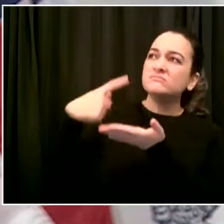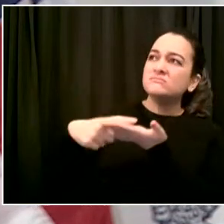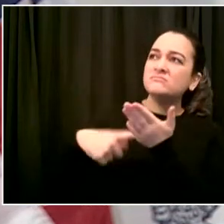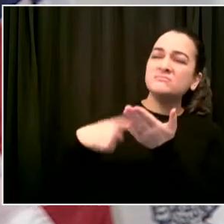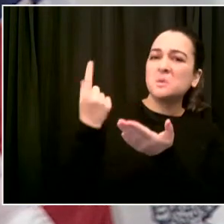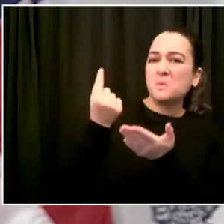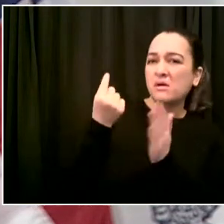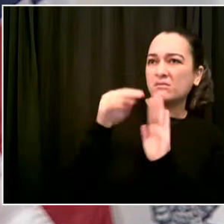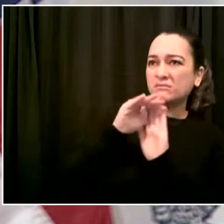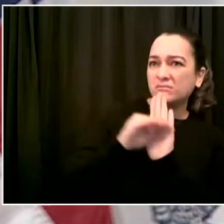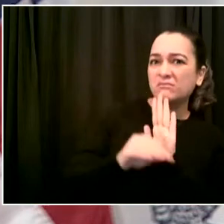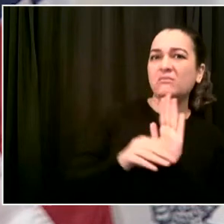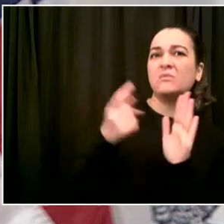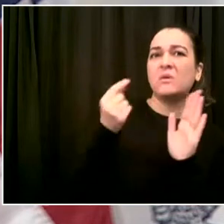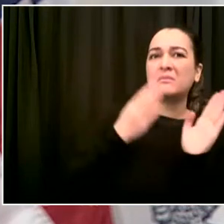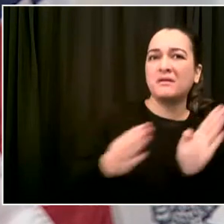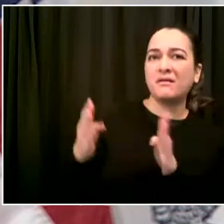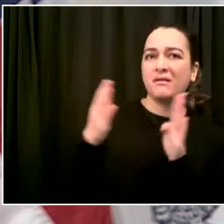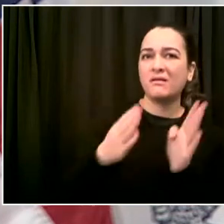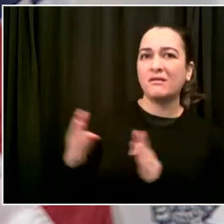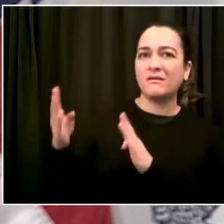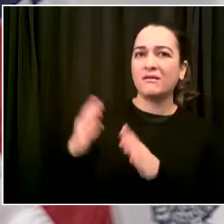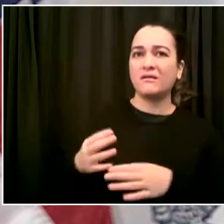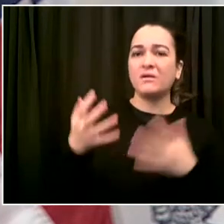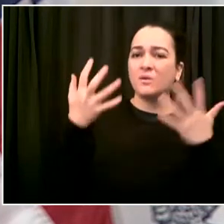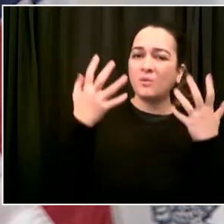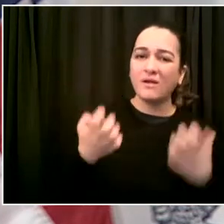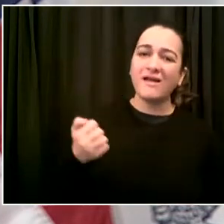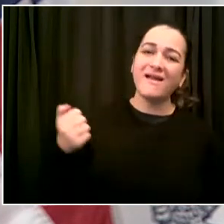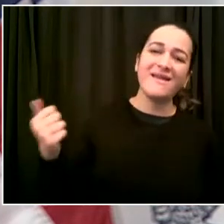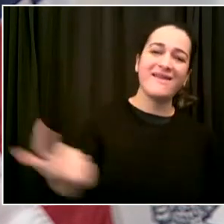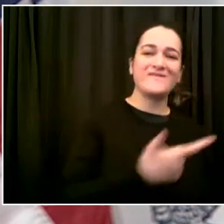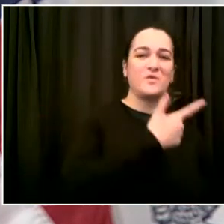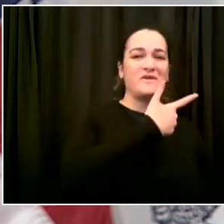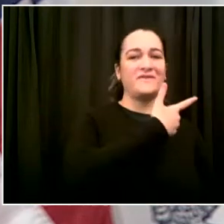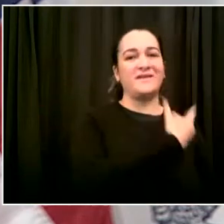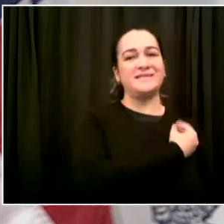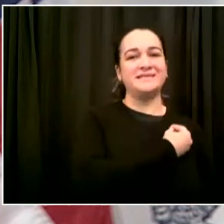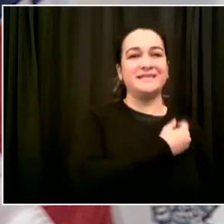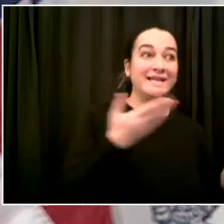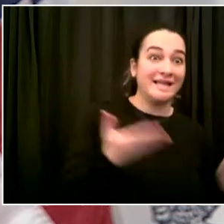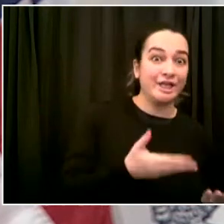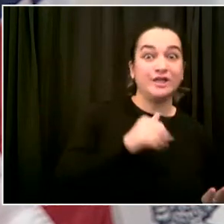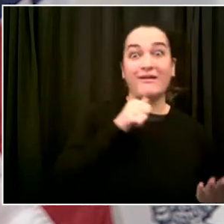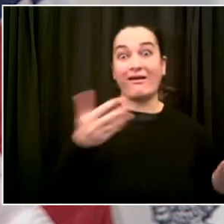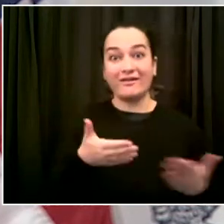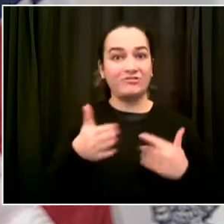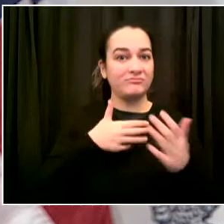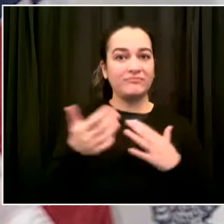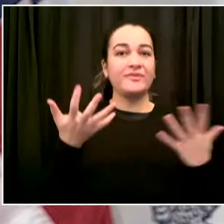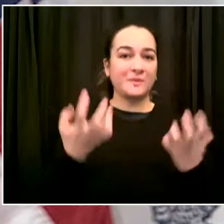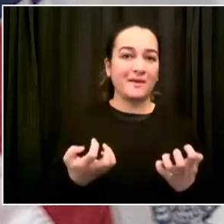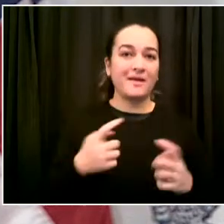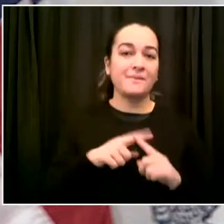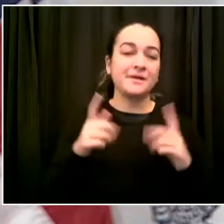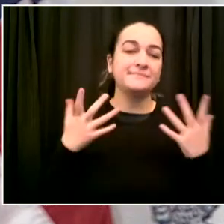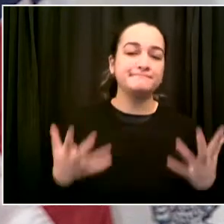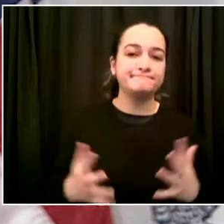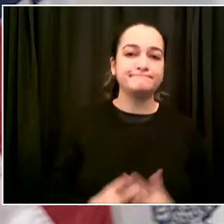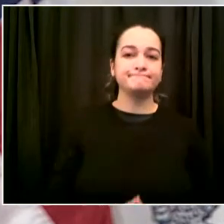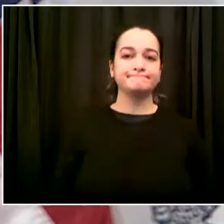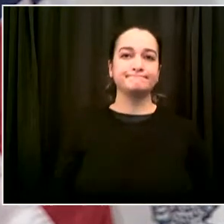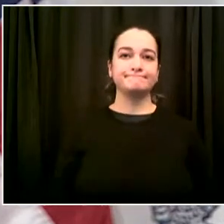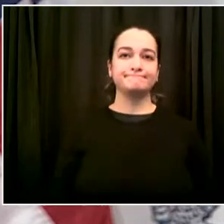We want everyone to get served. But we know that vaccine has been distributed